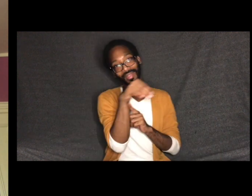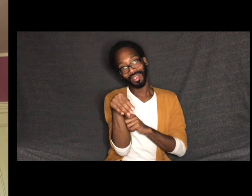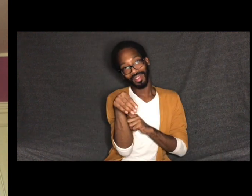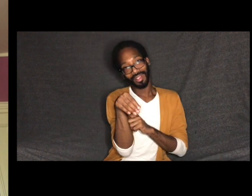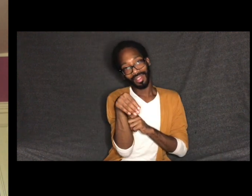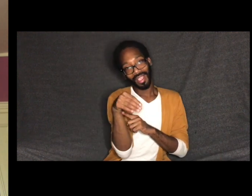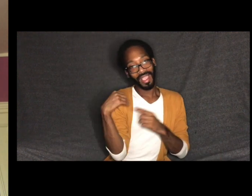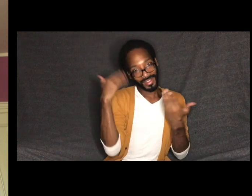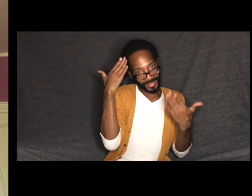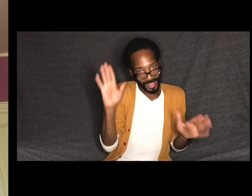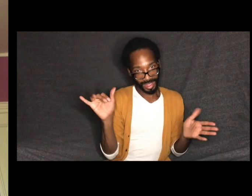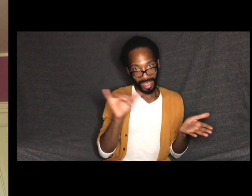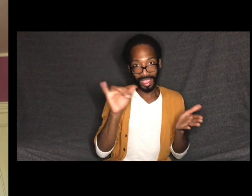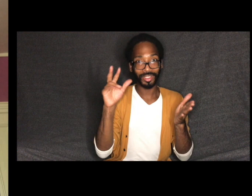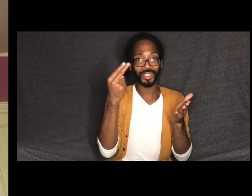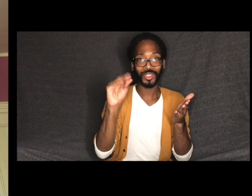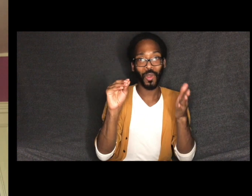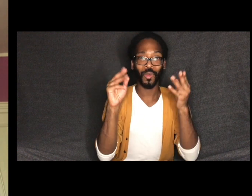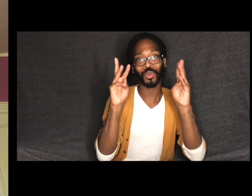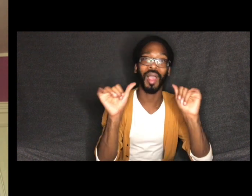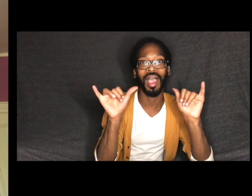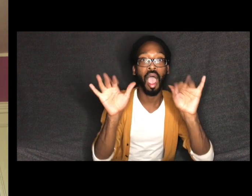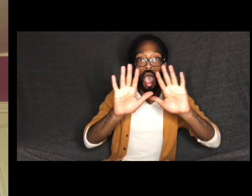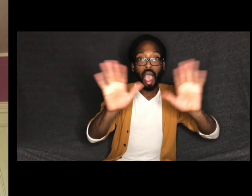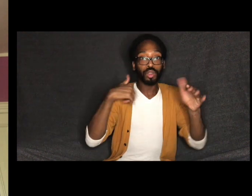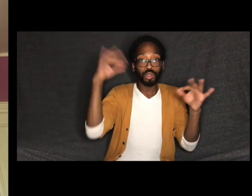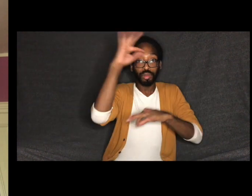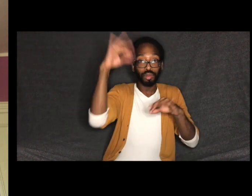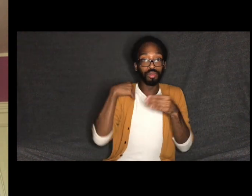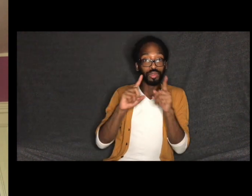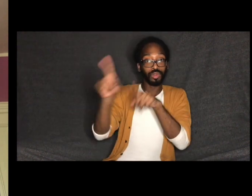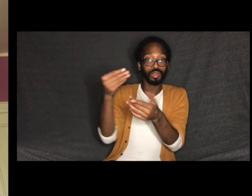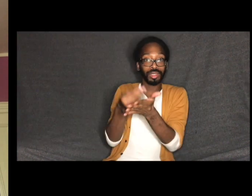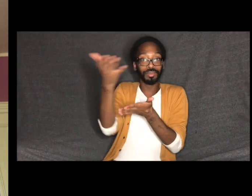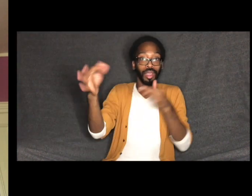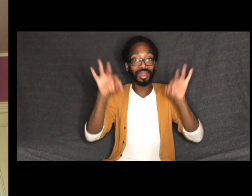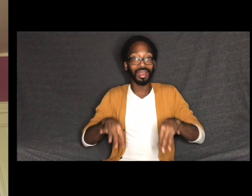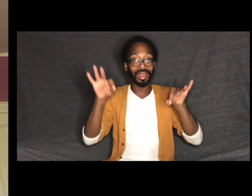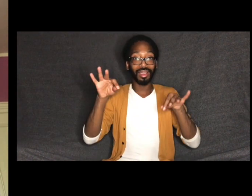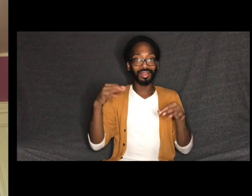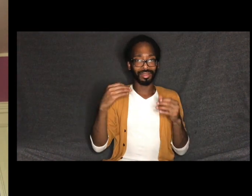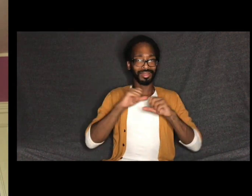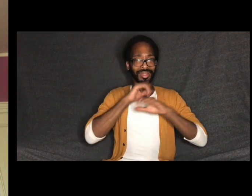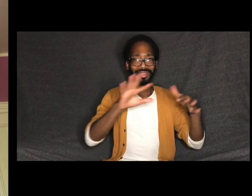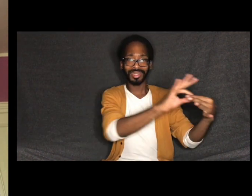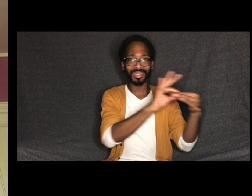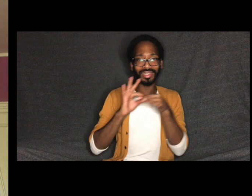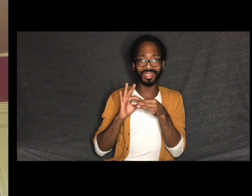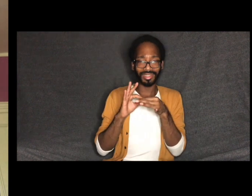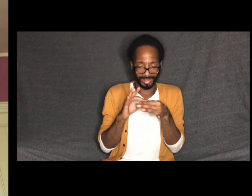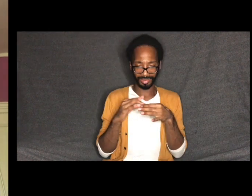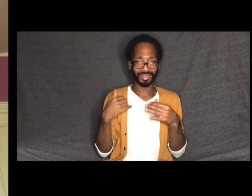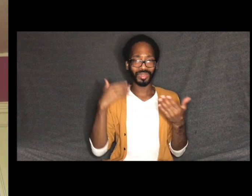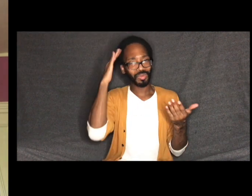didn't know that. And I'll be like, no way! No, I didn't know, didn't have a clue when I went and dyed my hair